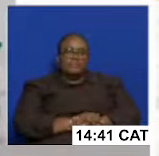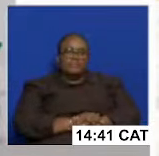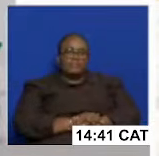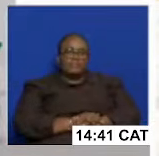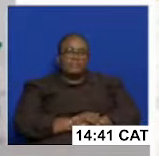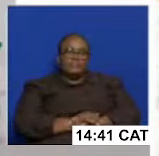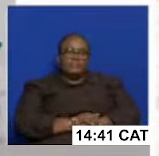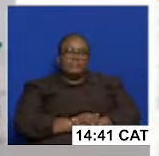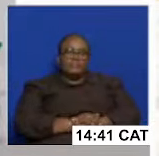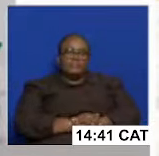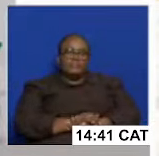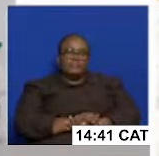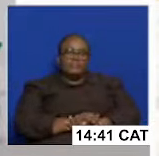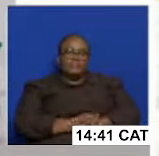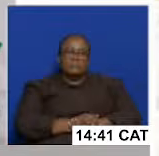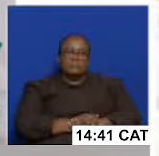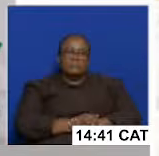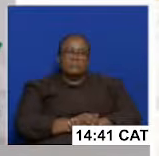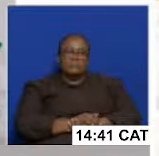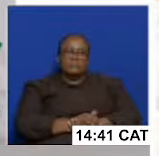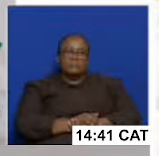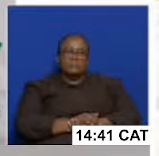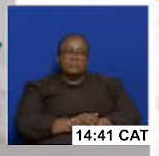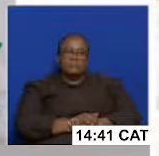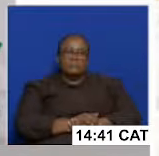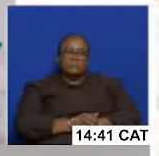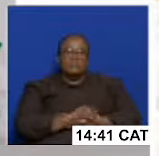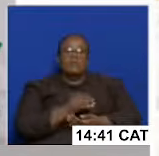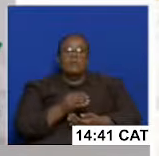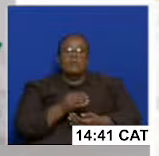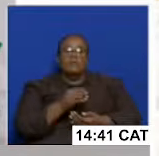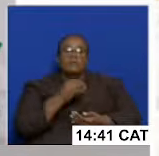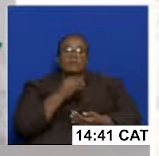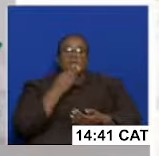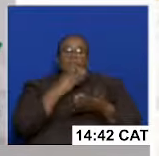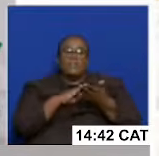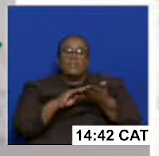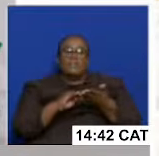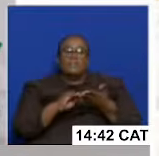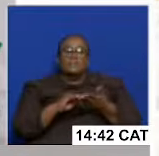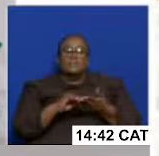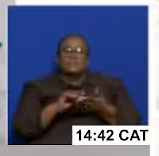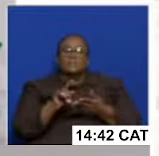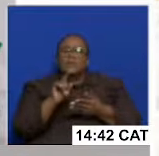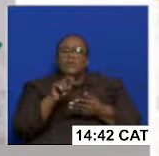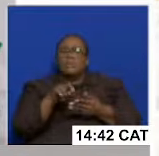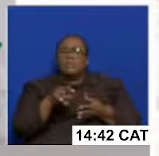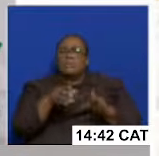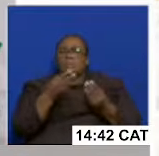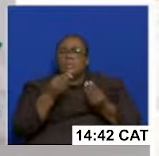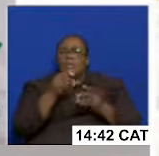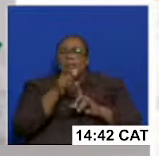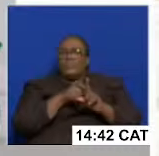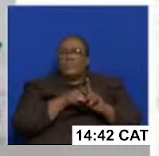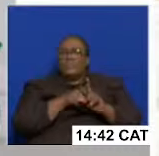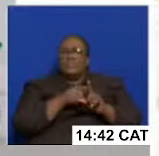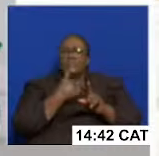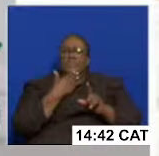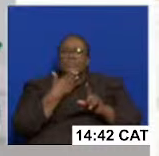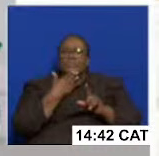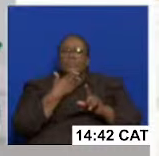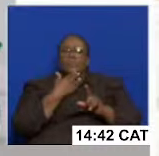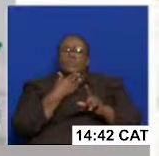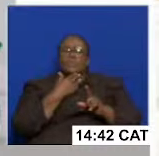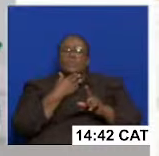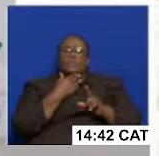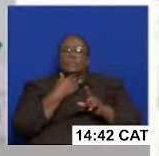the message is repeated again at the top. It says, we just need to get someone who can make the case go away. And the first two words that you respond